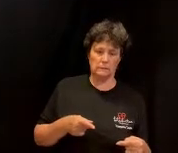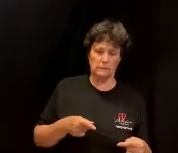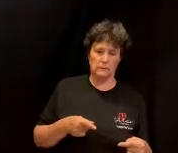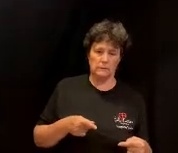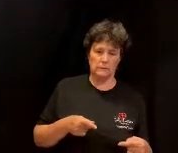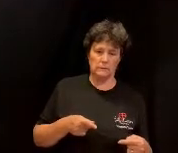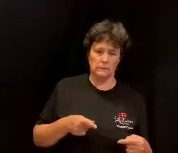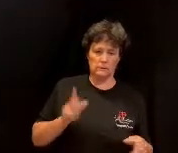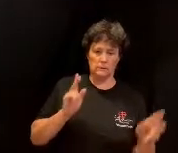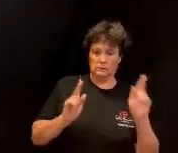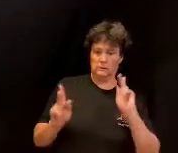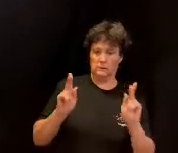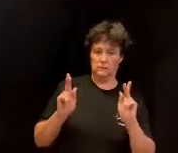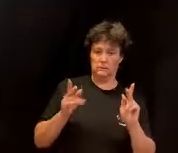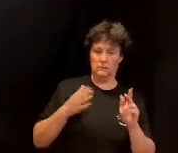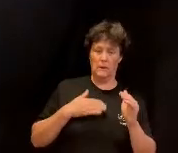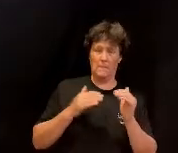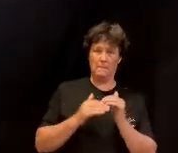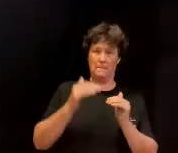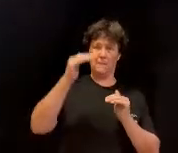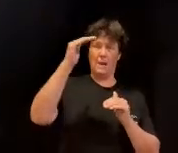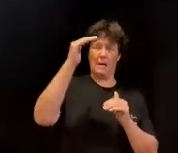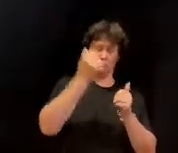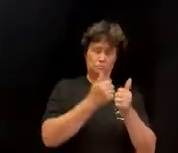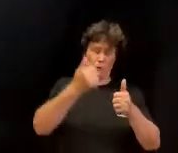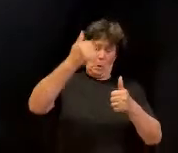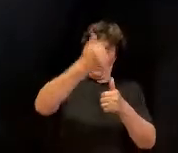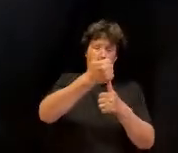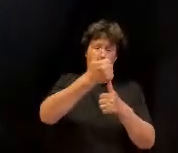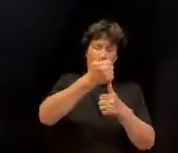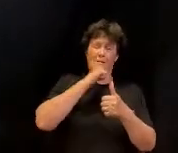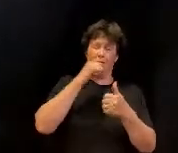See, people are my highest priority,